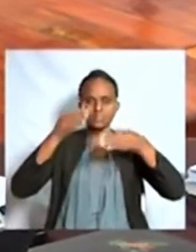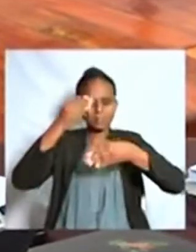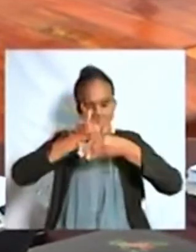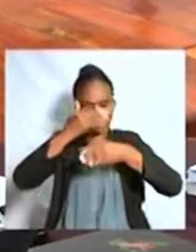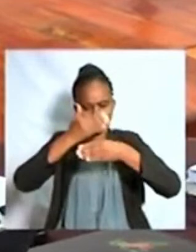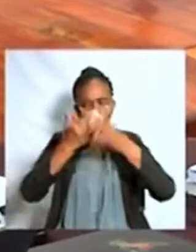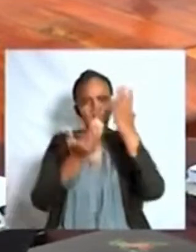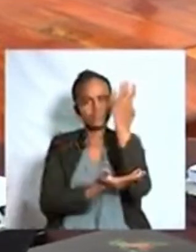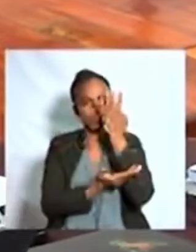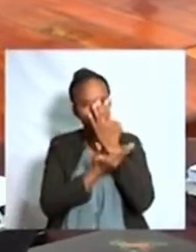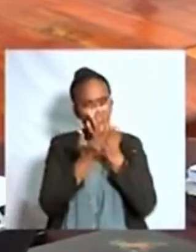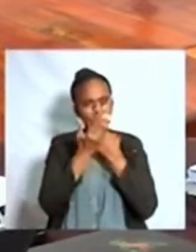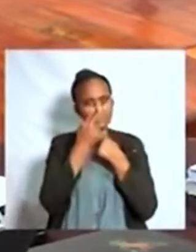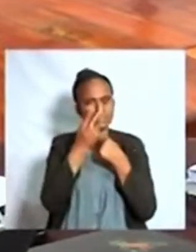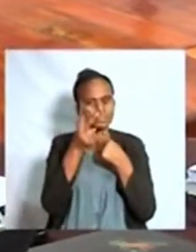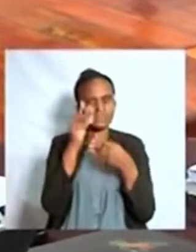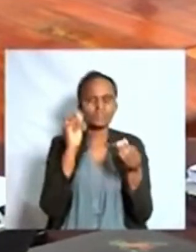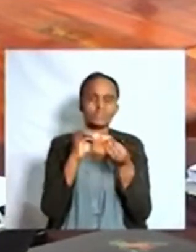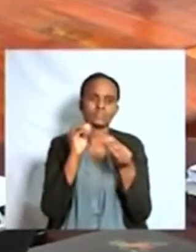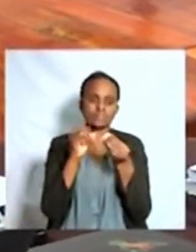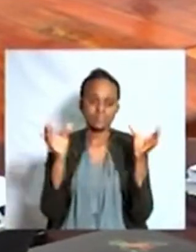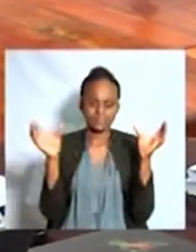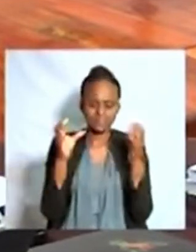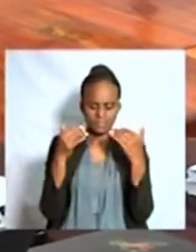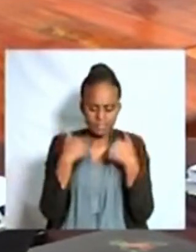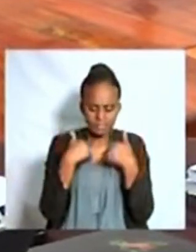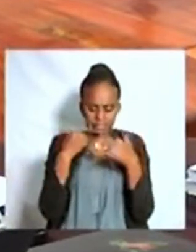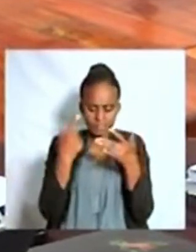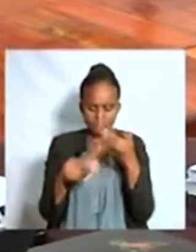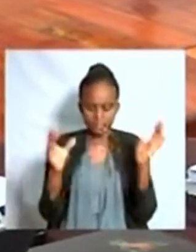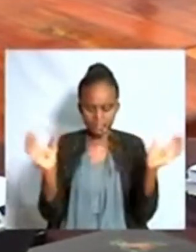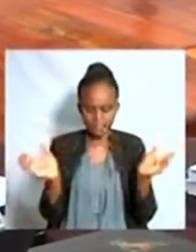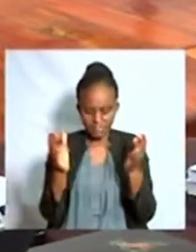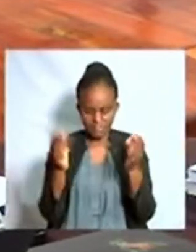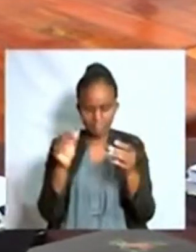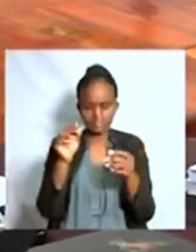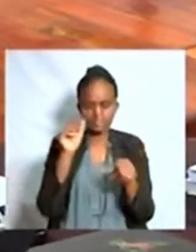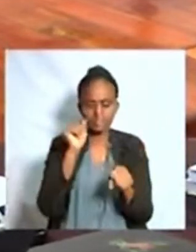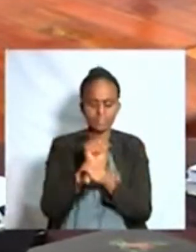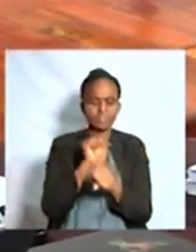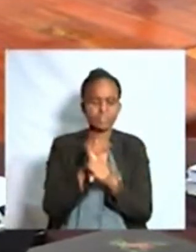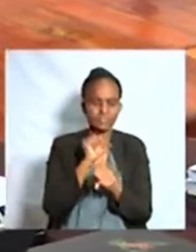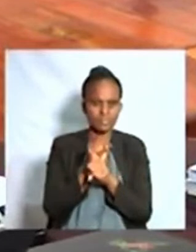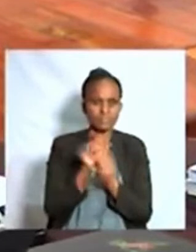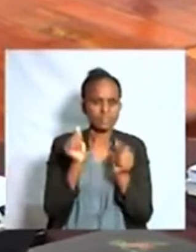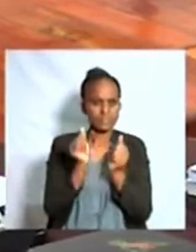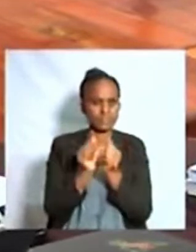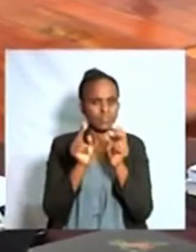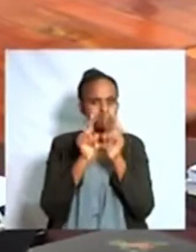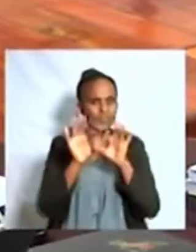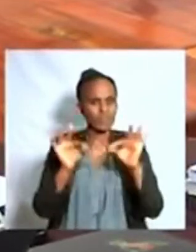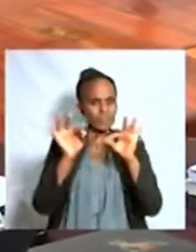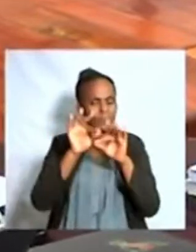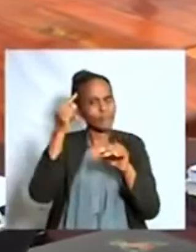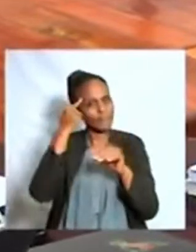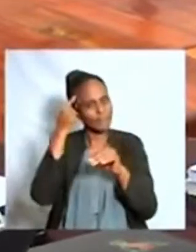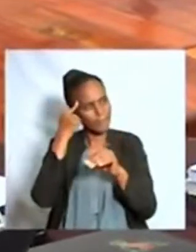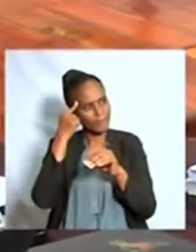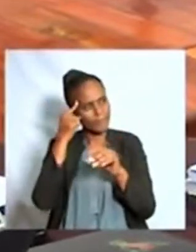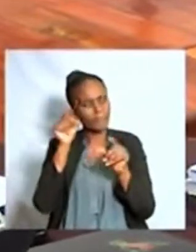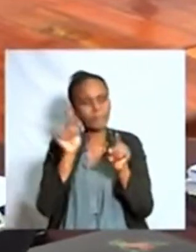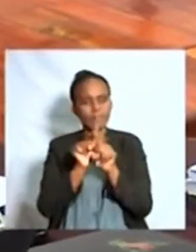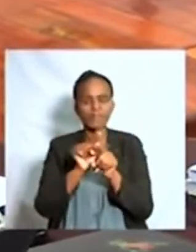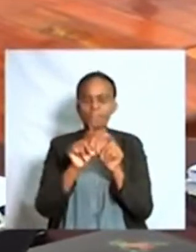visibility. Further, the Council has enhanced its liaison with key government institutions such as the Road